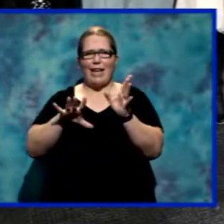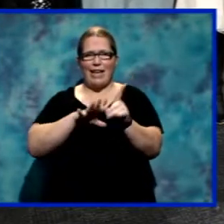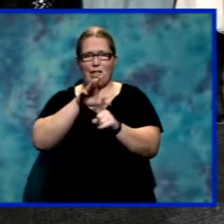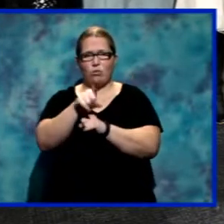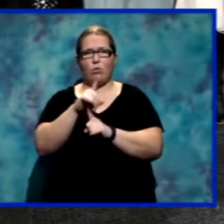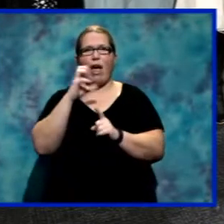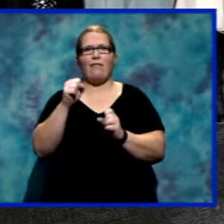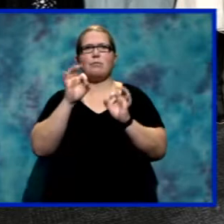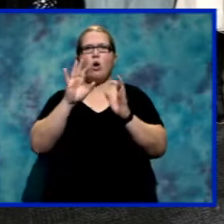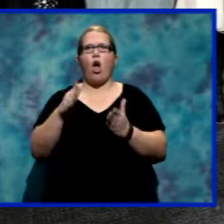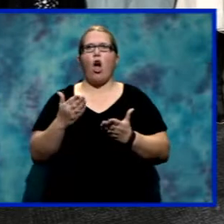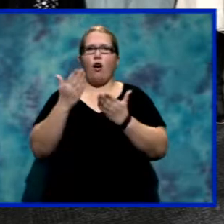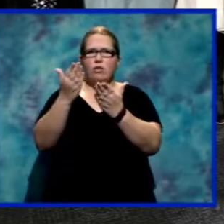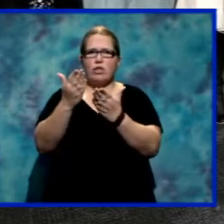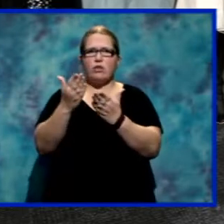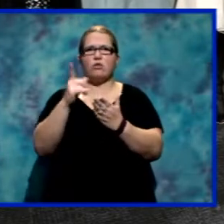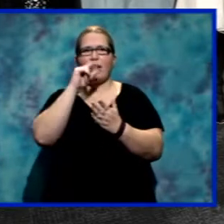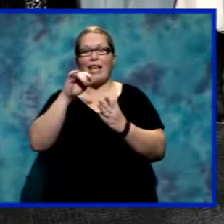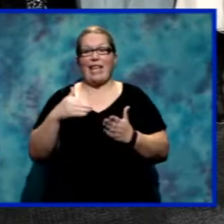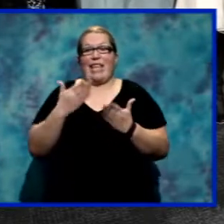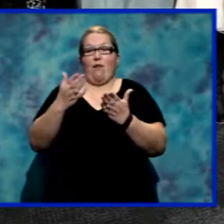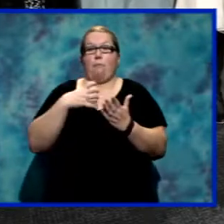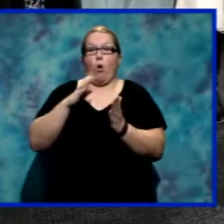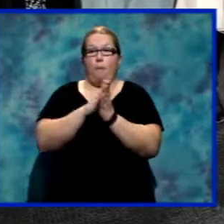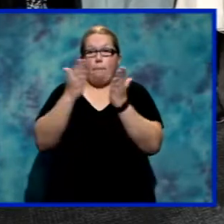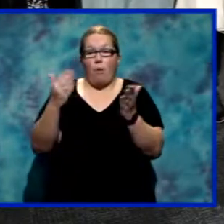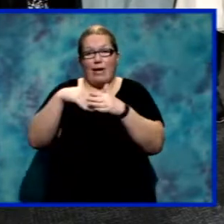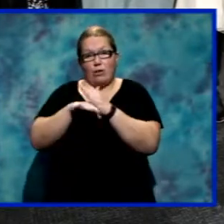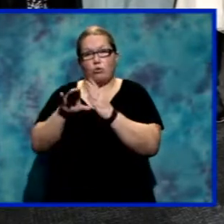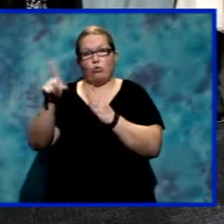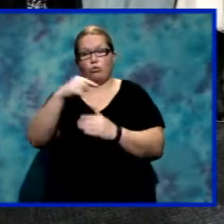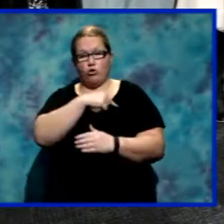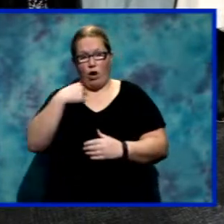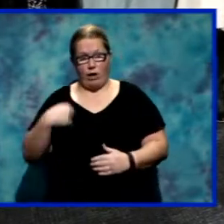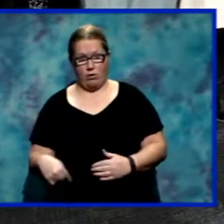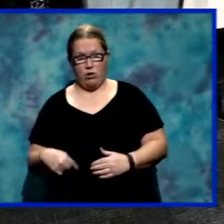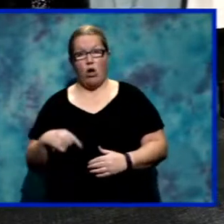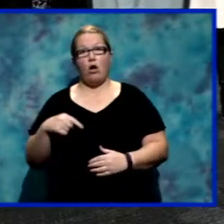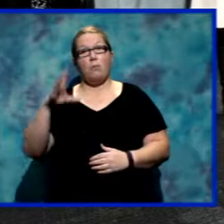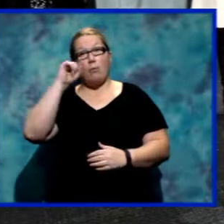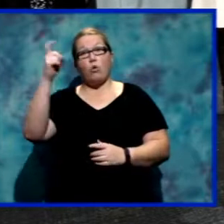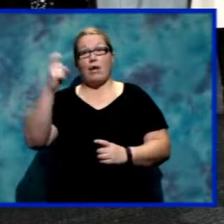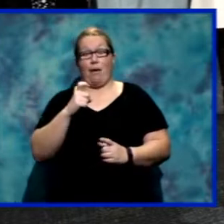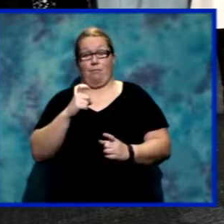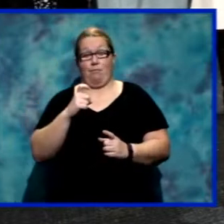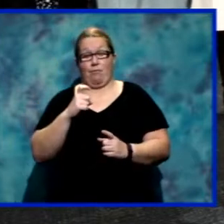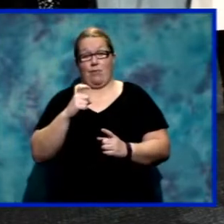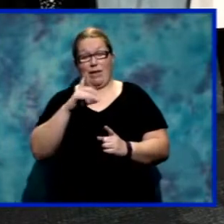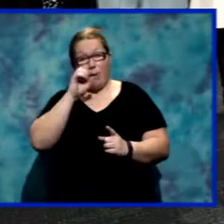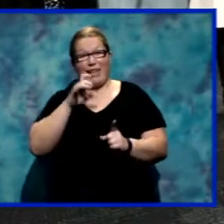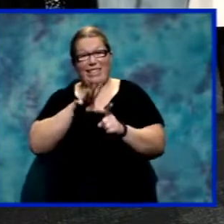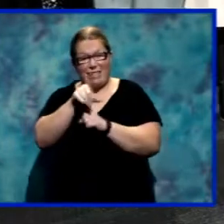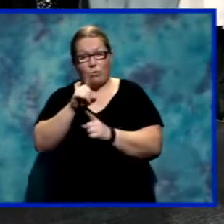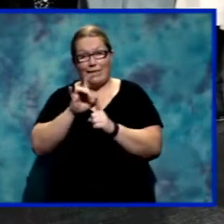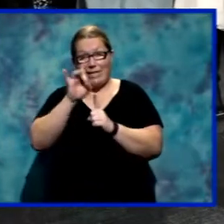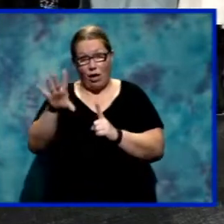special offering up so that they can plunge more Bibles into China. So remember that. Make sure you come 10 o'clock. This will be very special. Thank you to